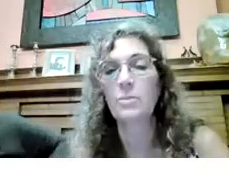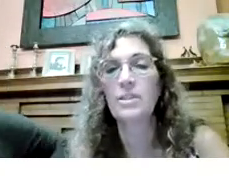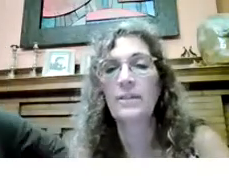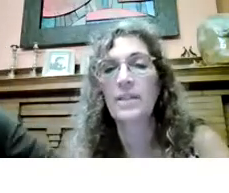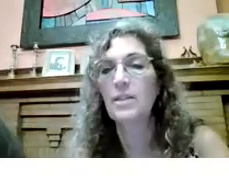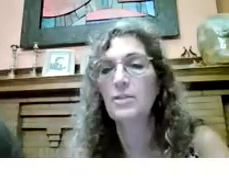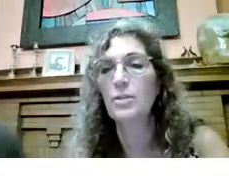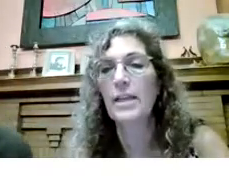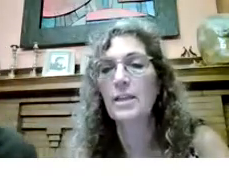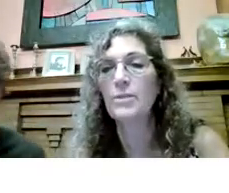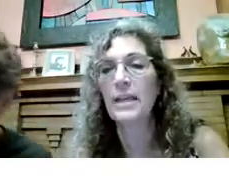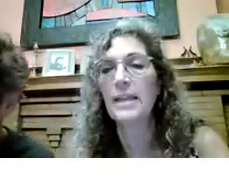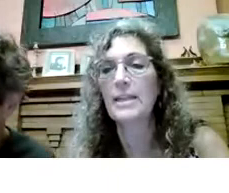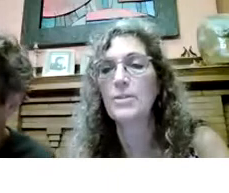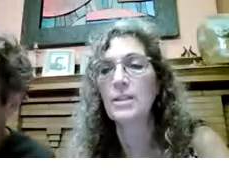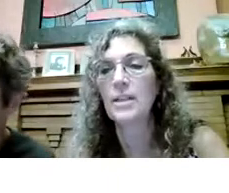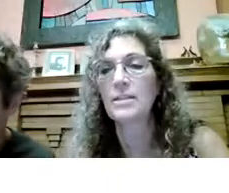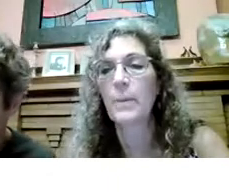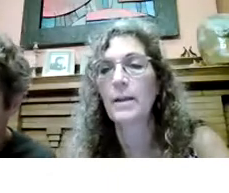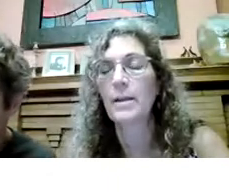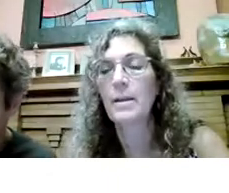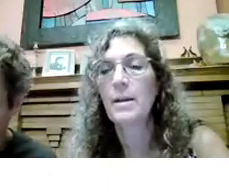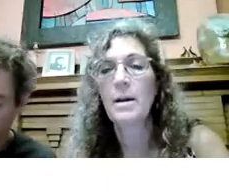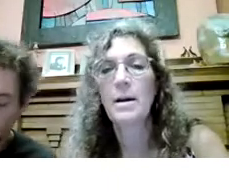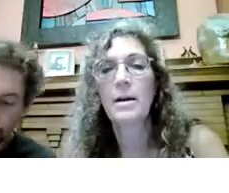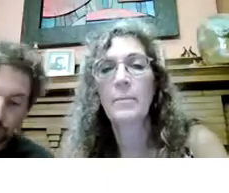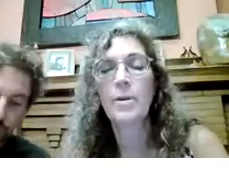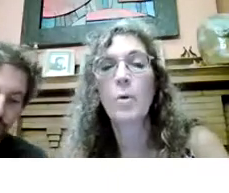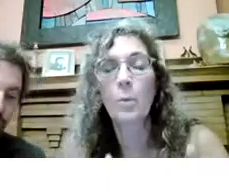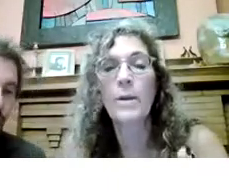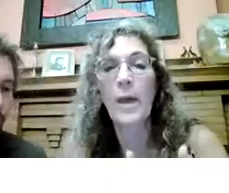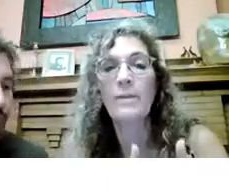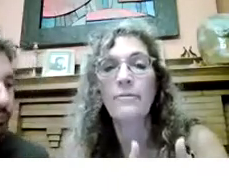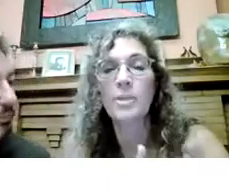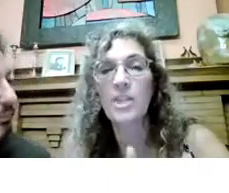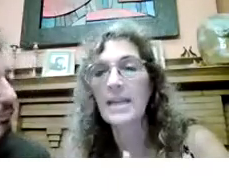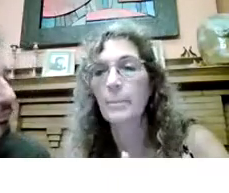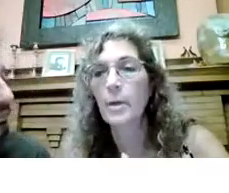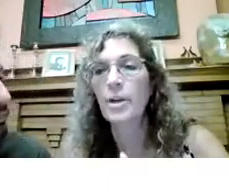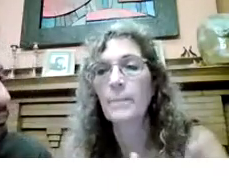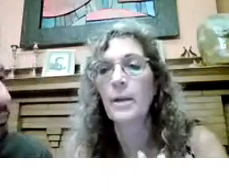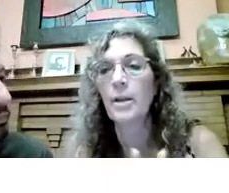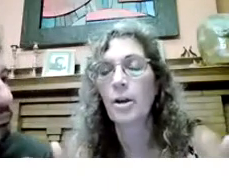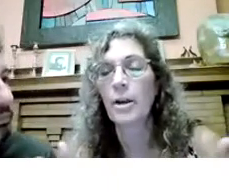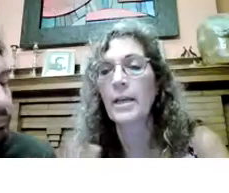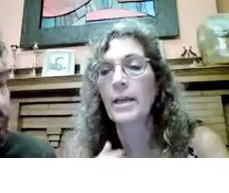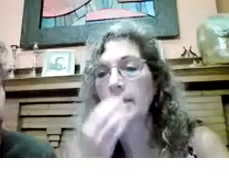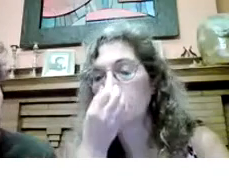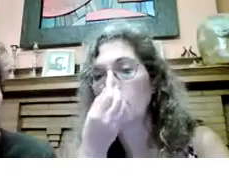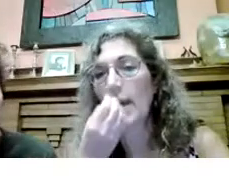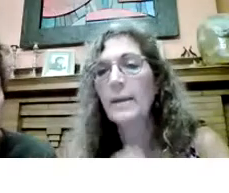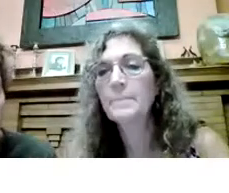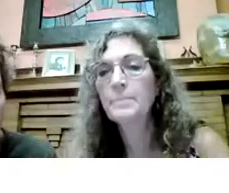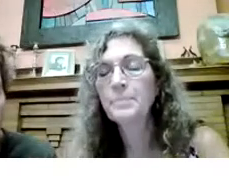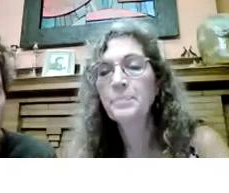matter, so we'll just have to get used to it, like you said, getting used to things? But we know we're one way from Shady to Murray, but in our area it is